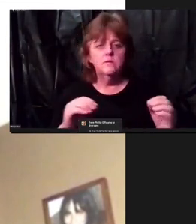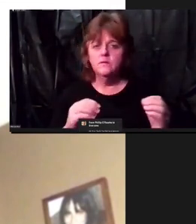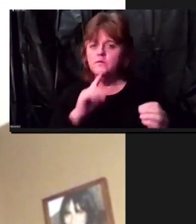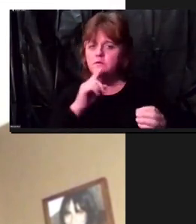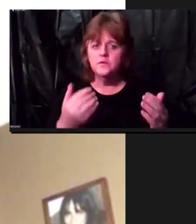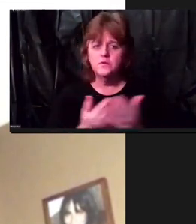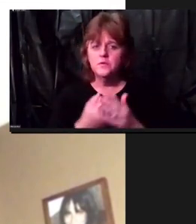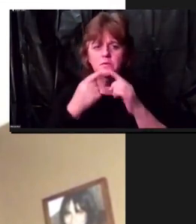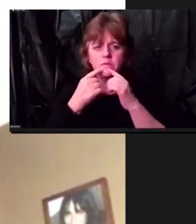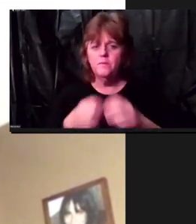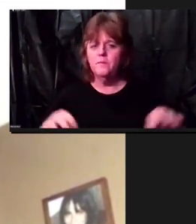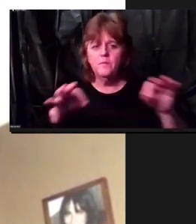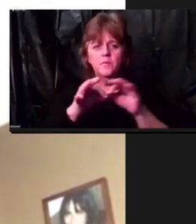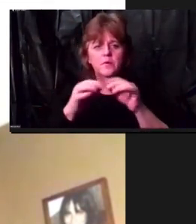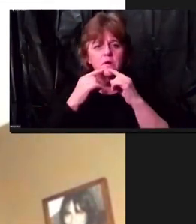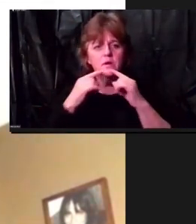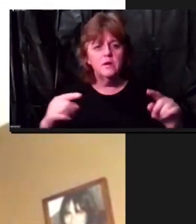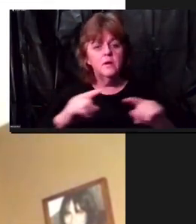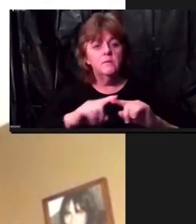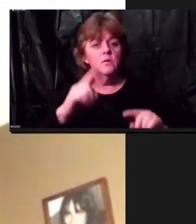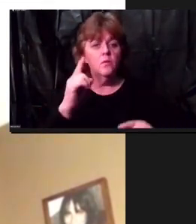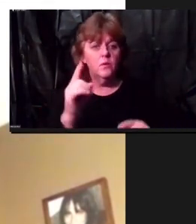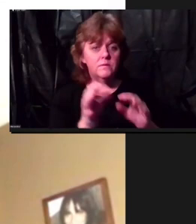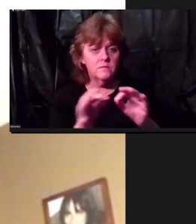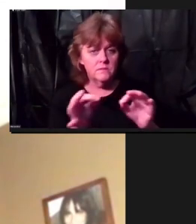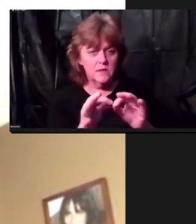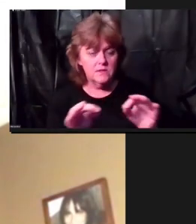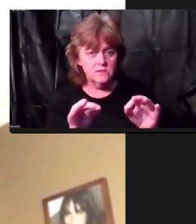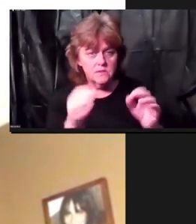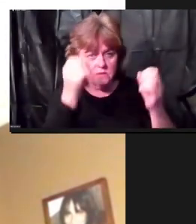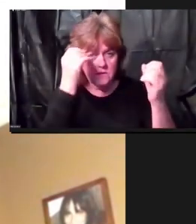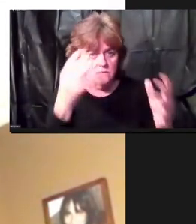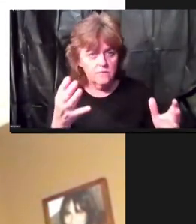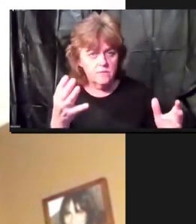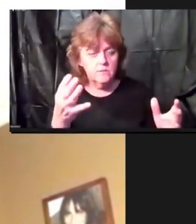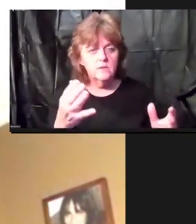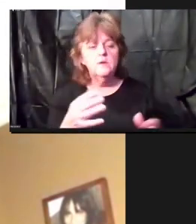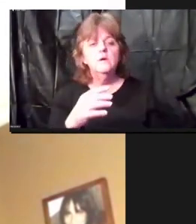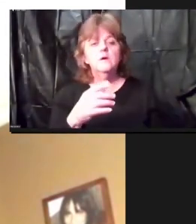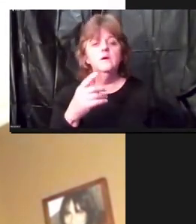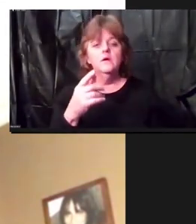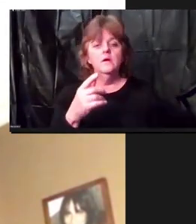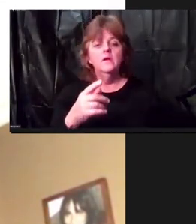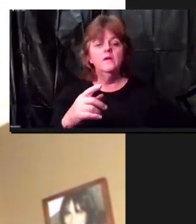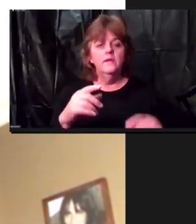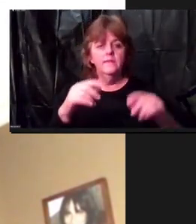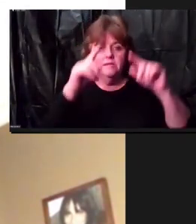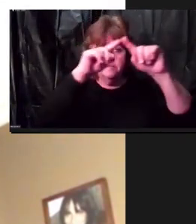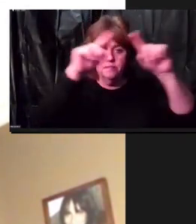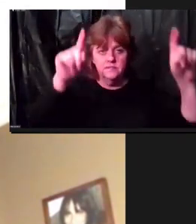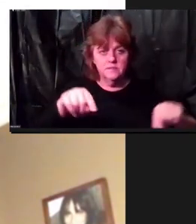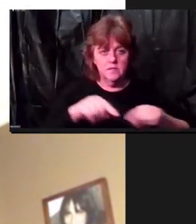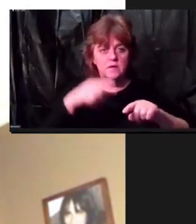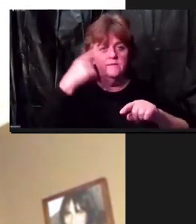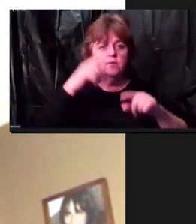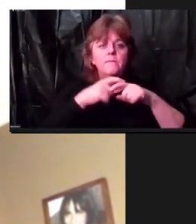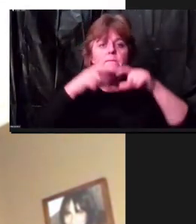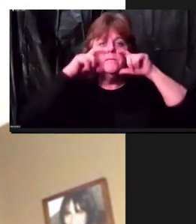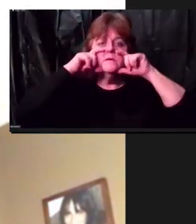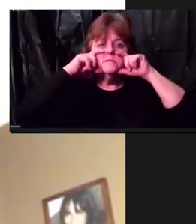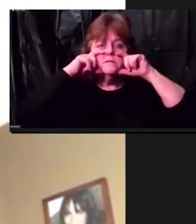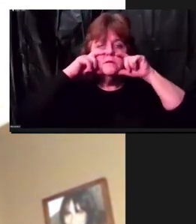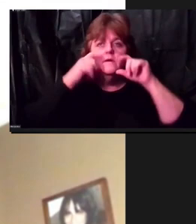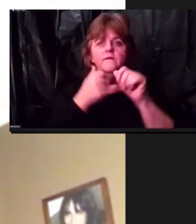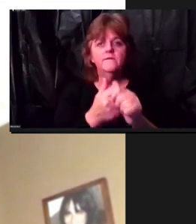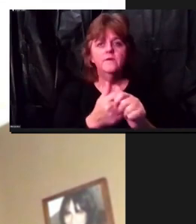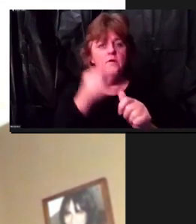one message to let everyone know. The mask on signs, according to the governor's